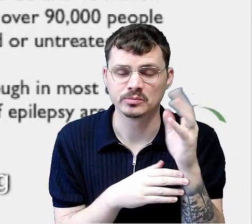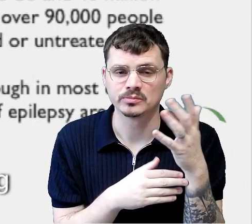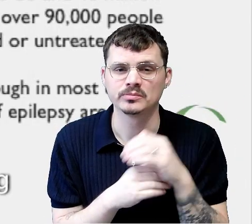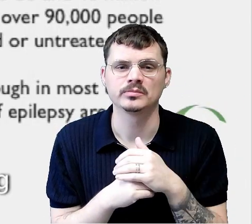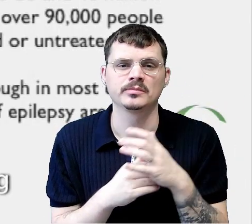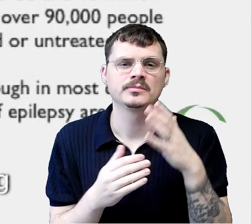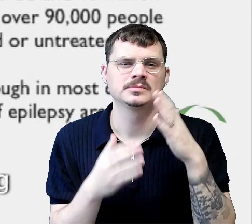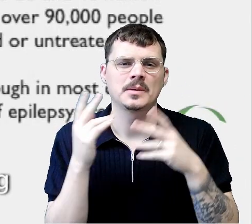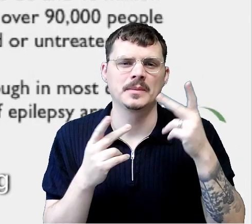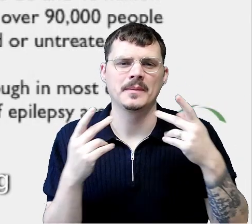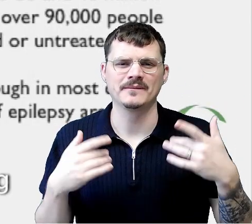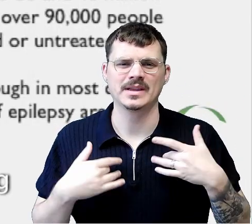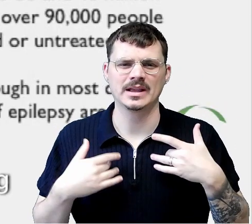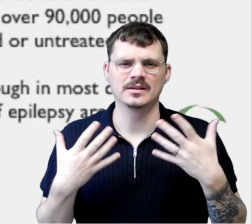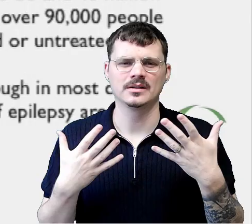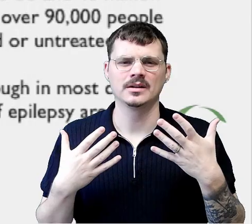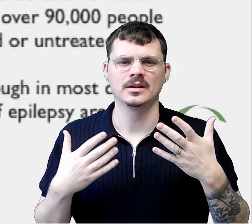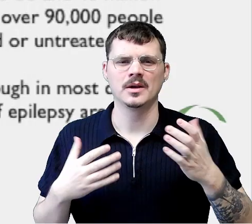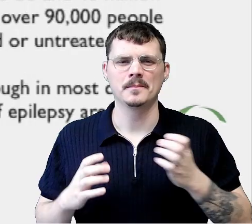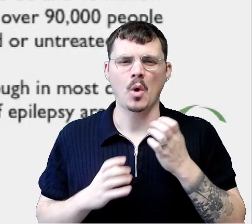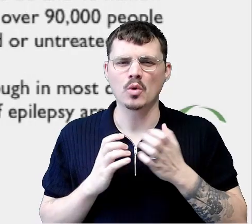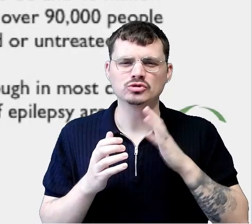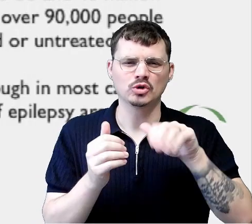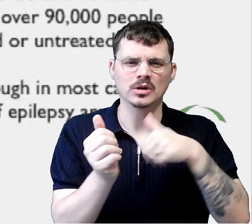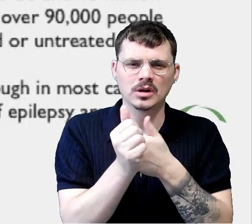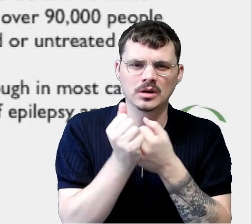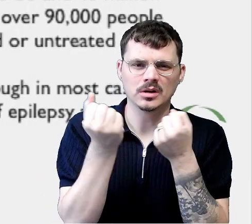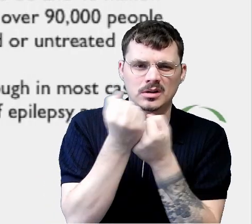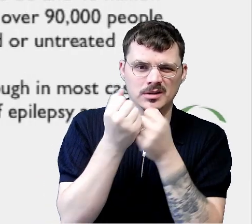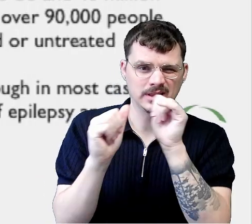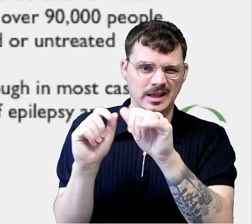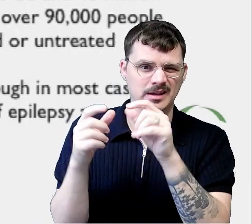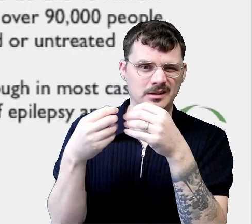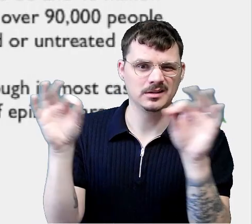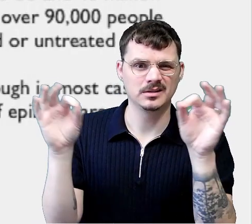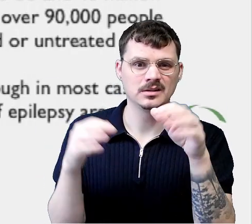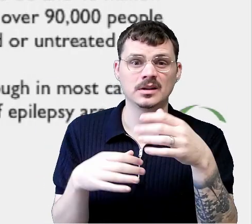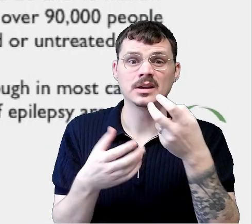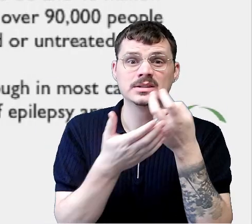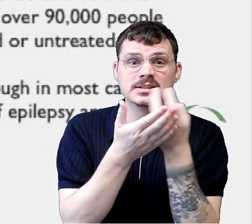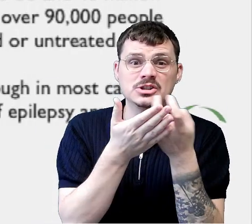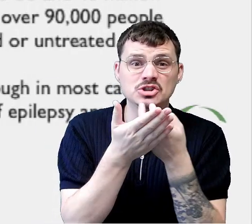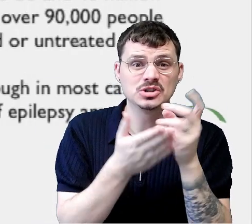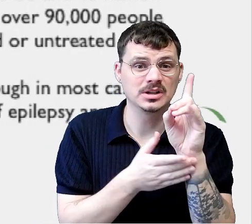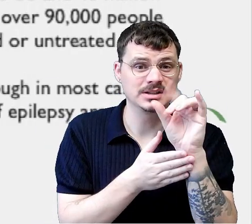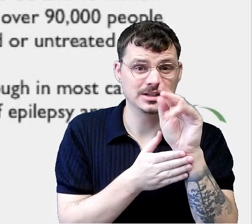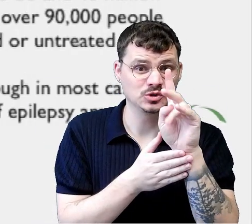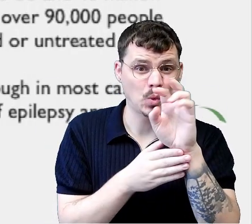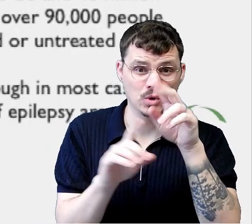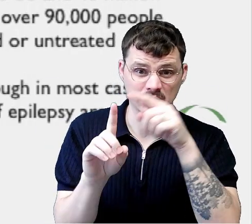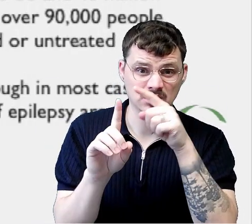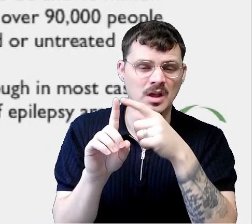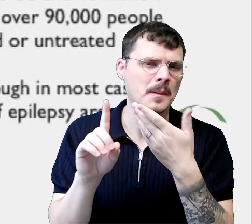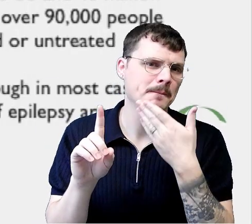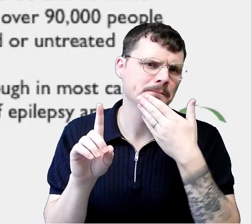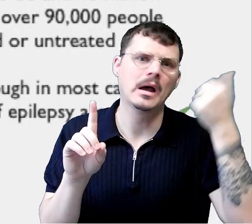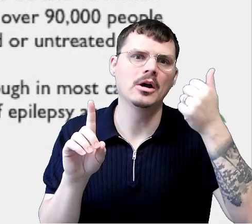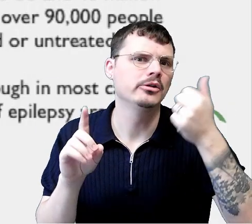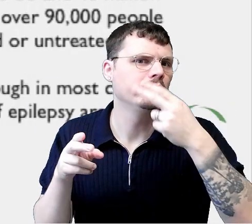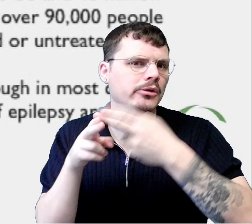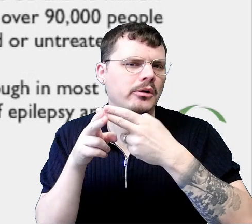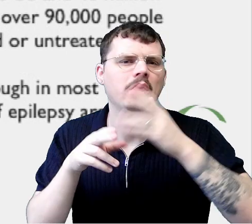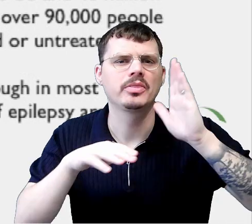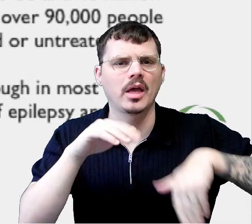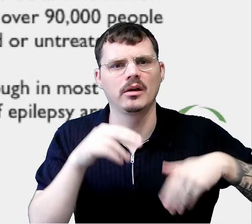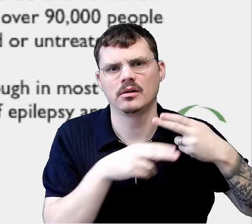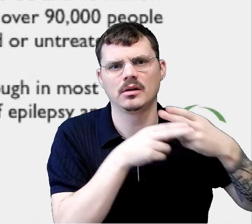of emotional feeling on this term, like seizure disorder is a better thing